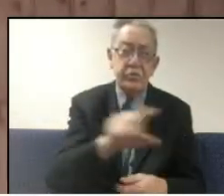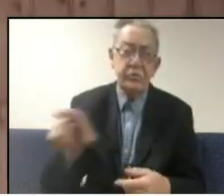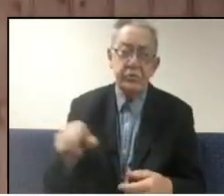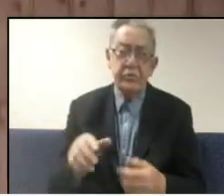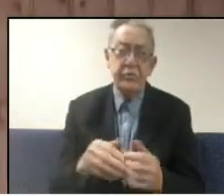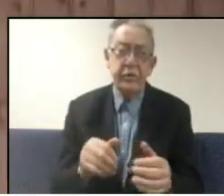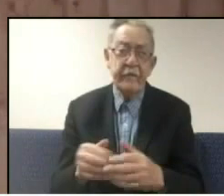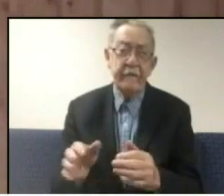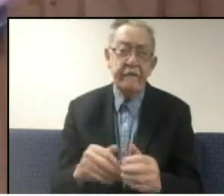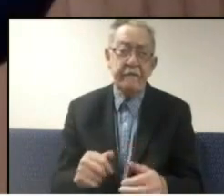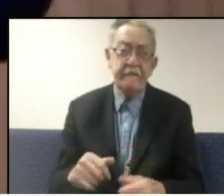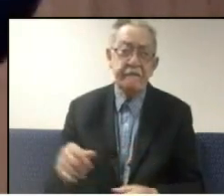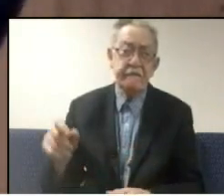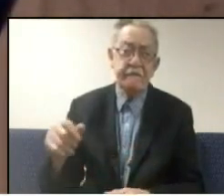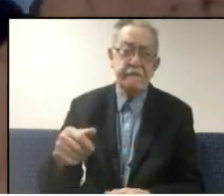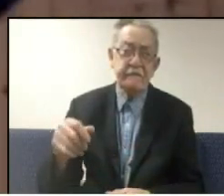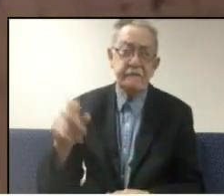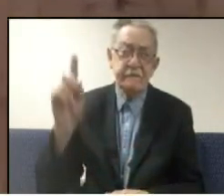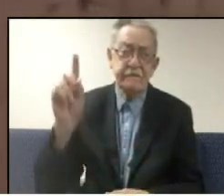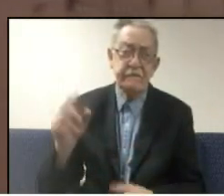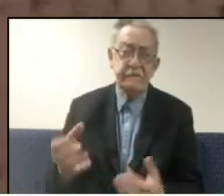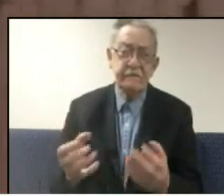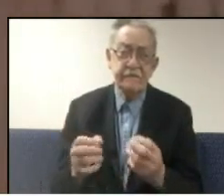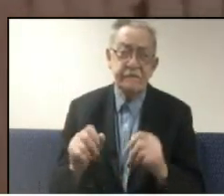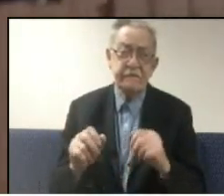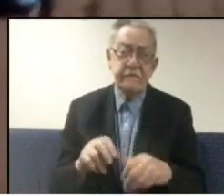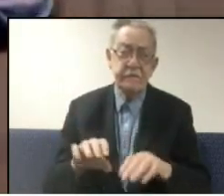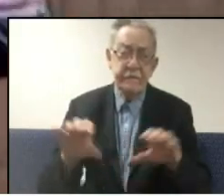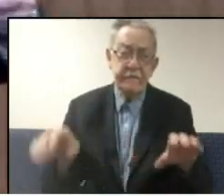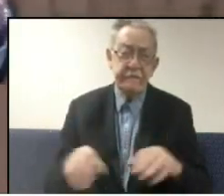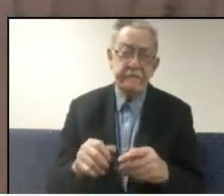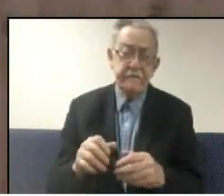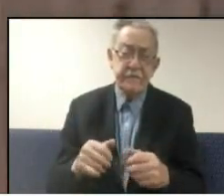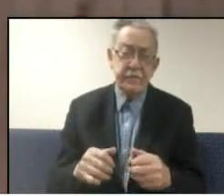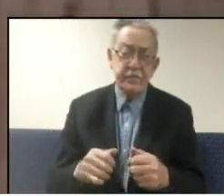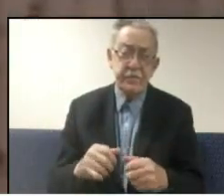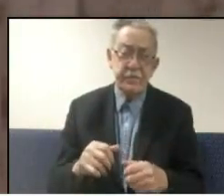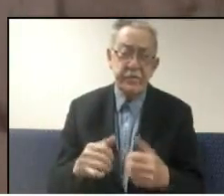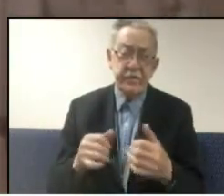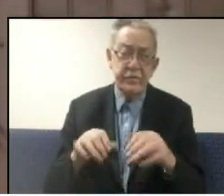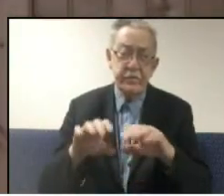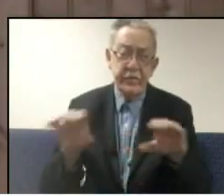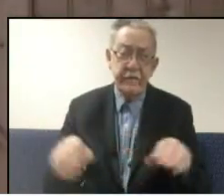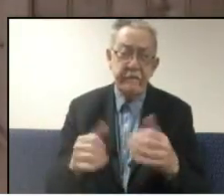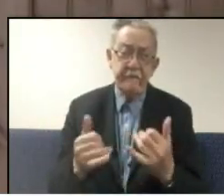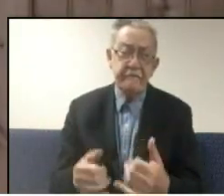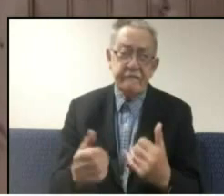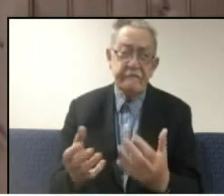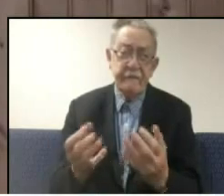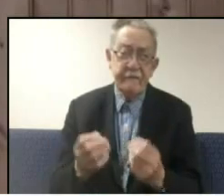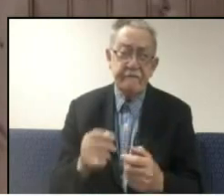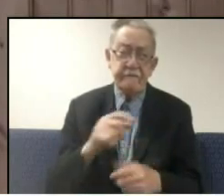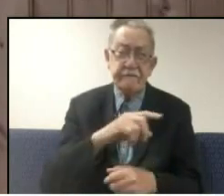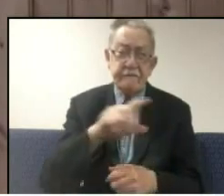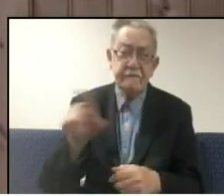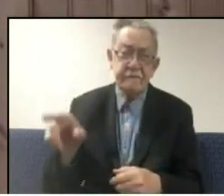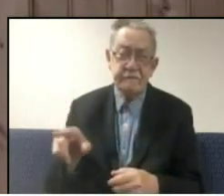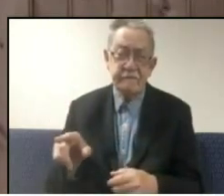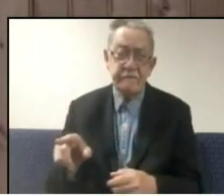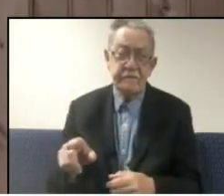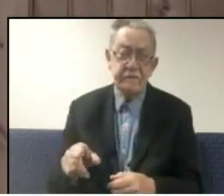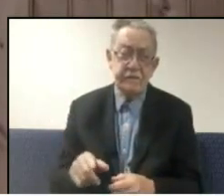you in ministry. So what I want to do before we even step any further into this message is I want you to pull